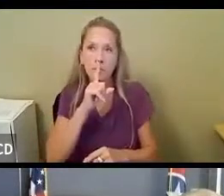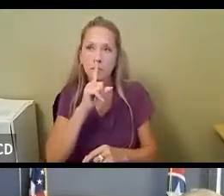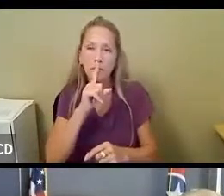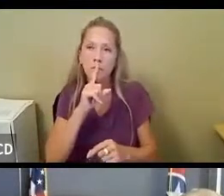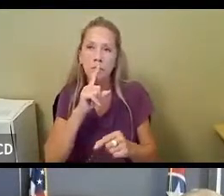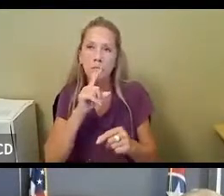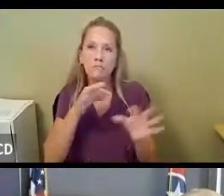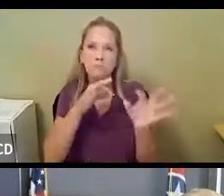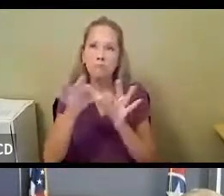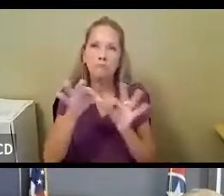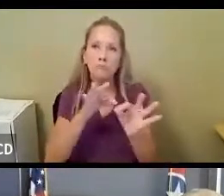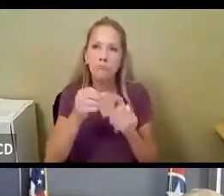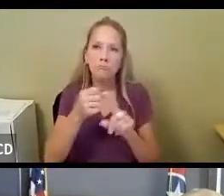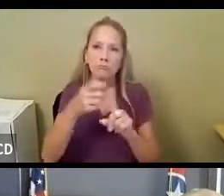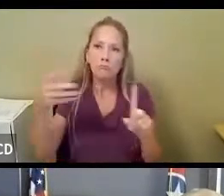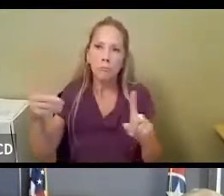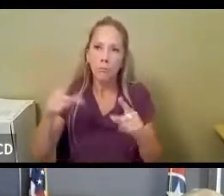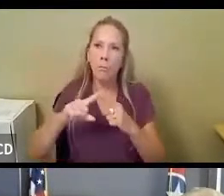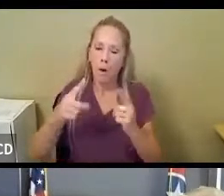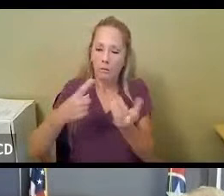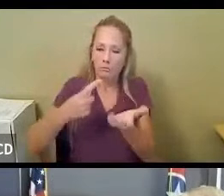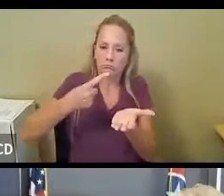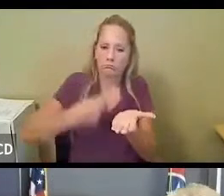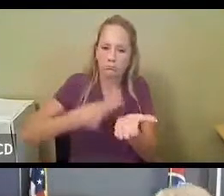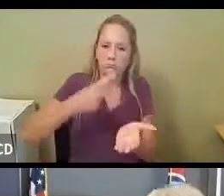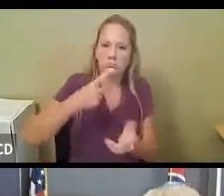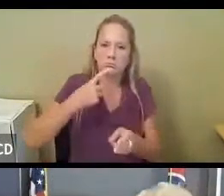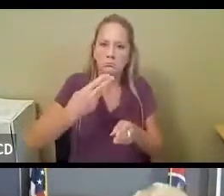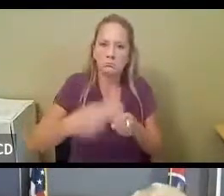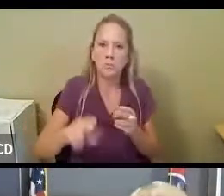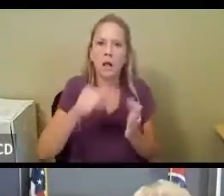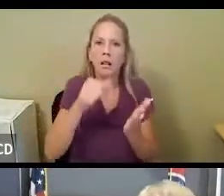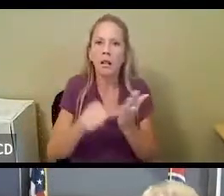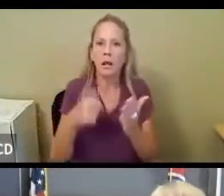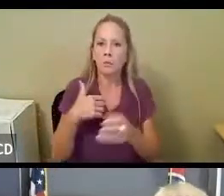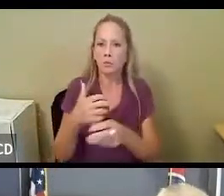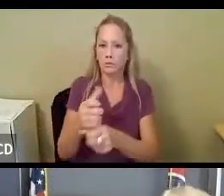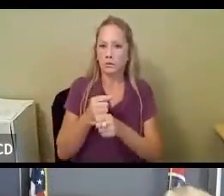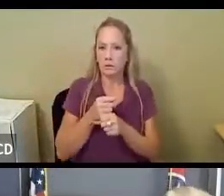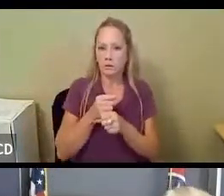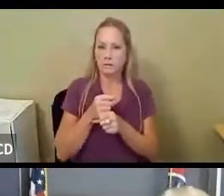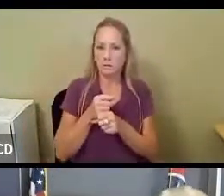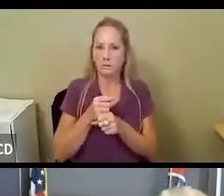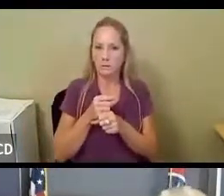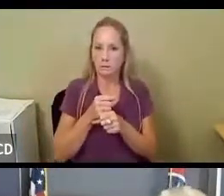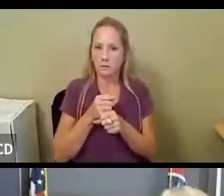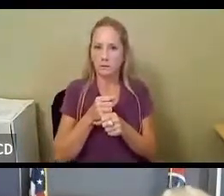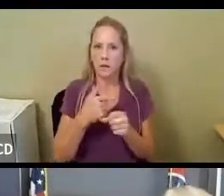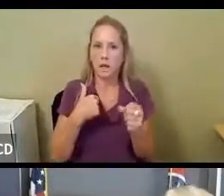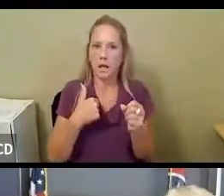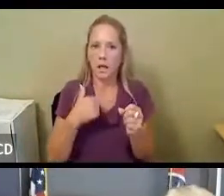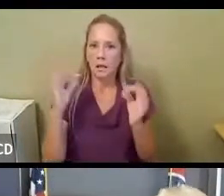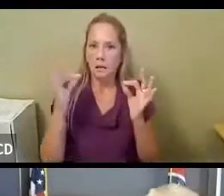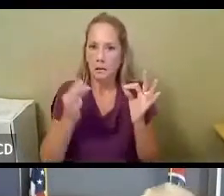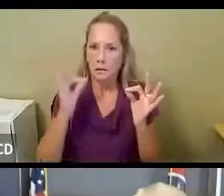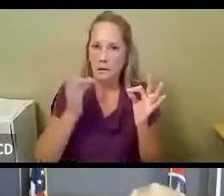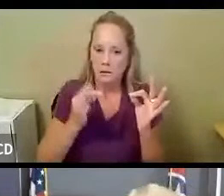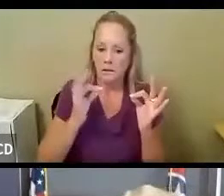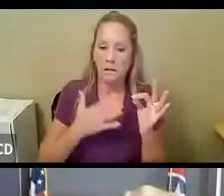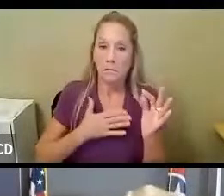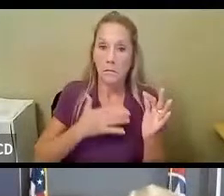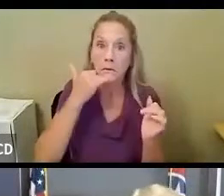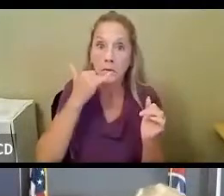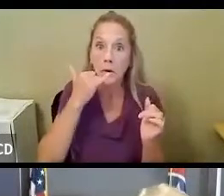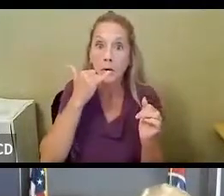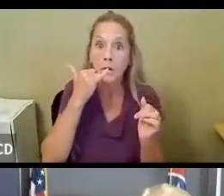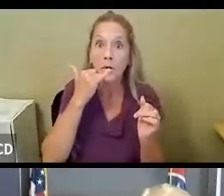maybe discuss the letter that we all received just a few minutes before. I've been sort of glancing at my phone and looking at it,